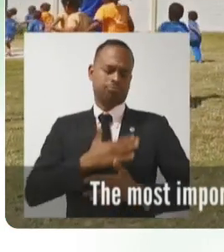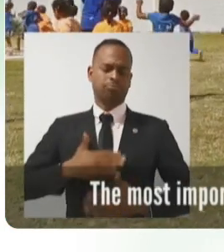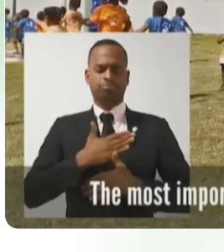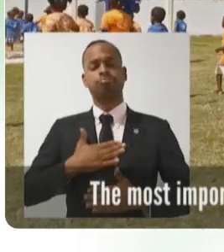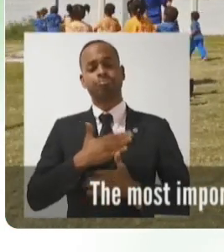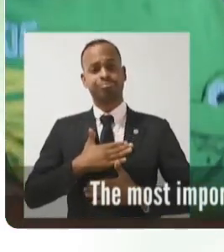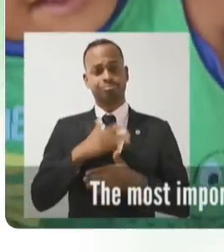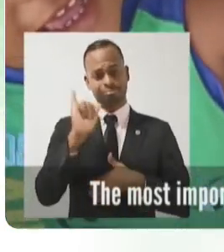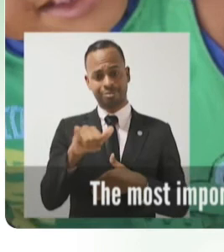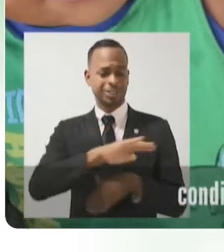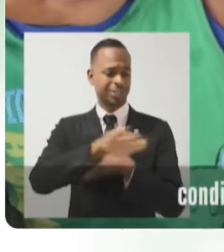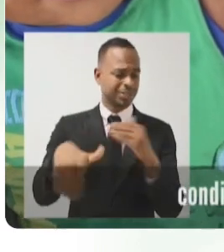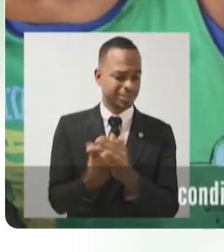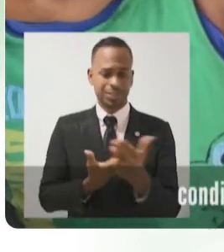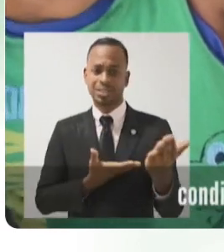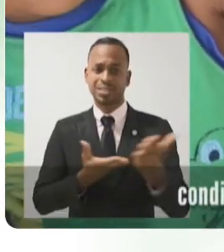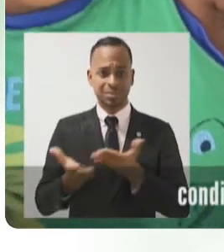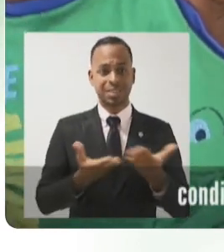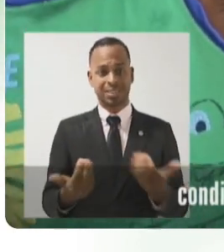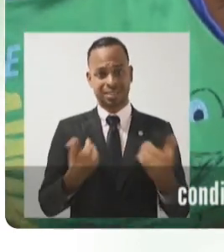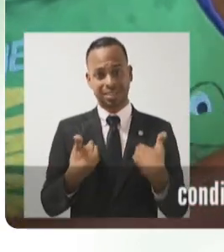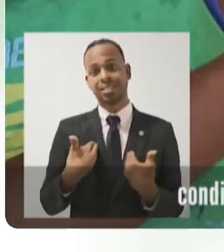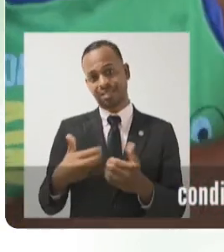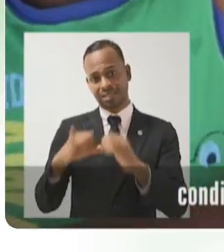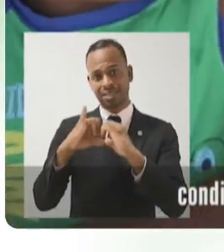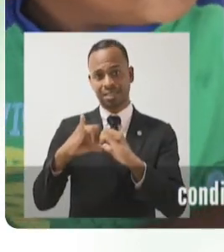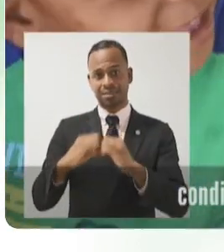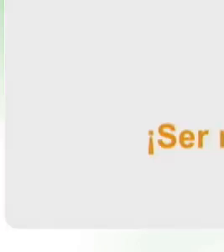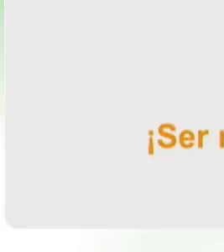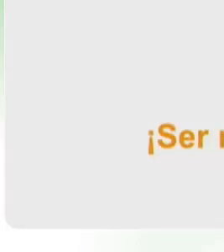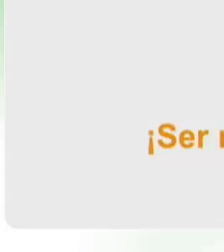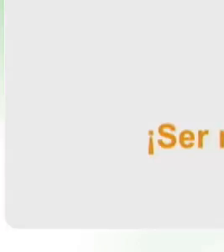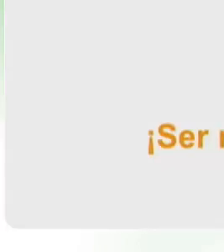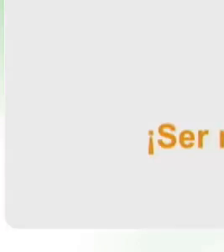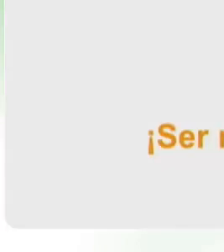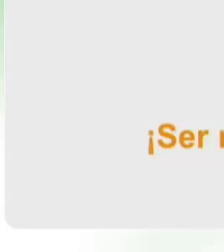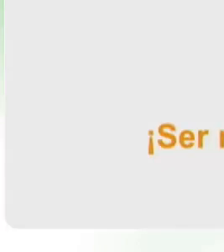feliz disfrutando en su plenitud de todos los servicios que ofrece el INAIPI.